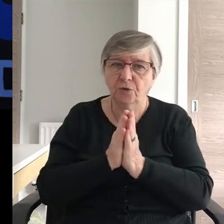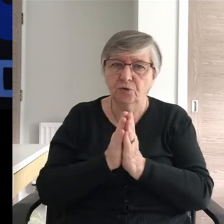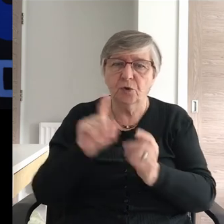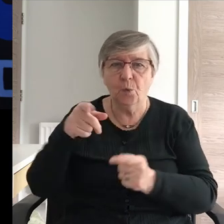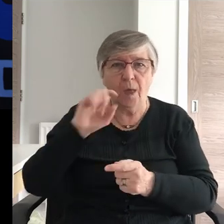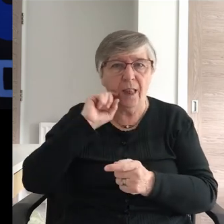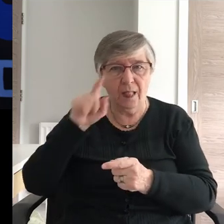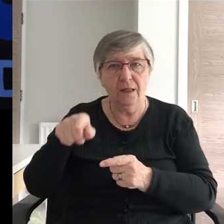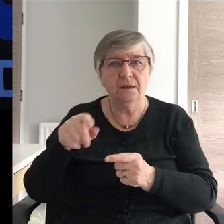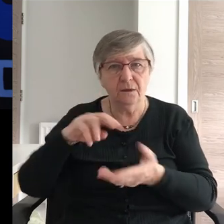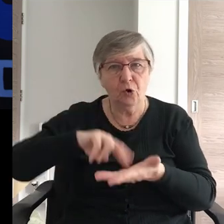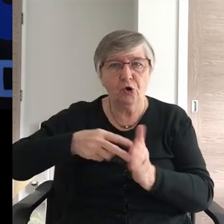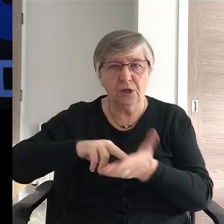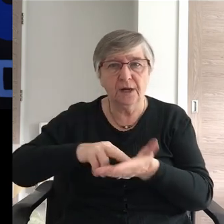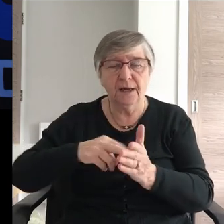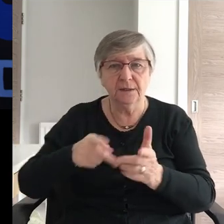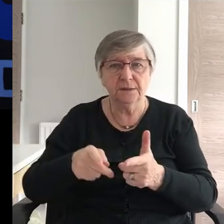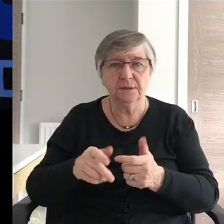will officiate.